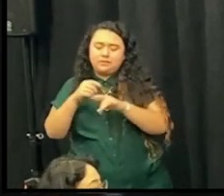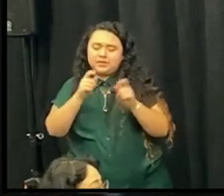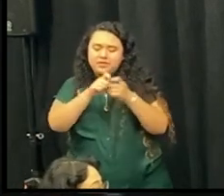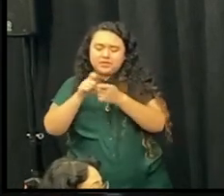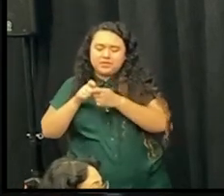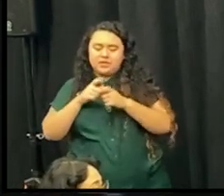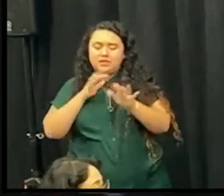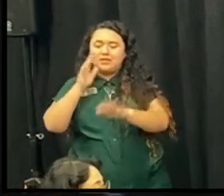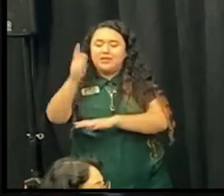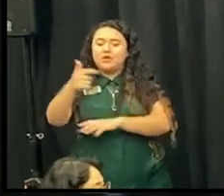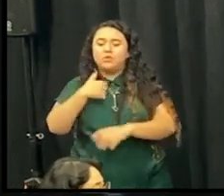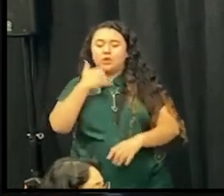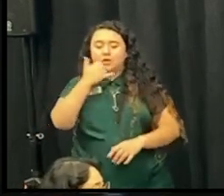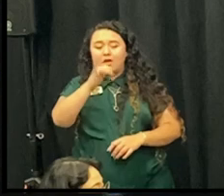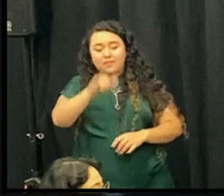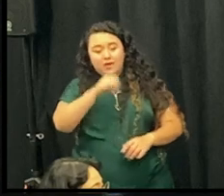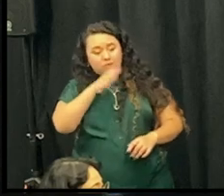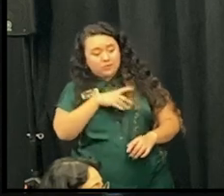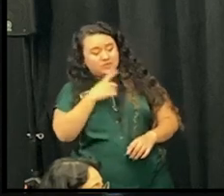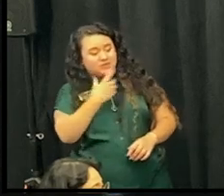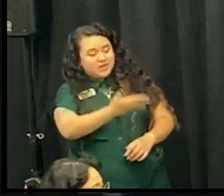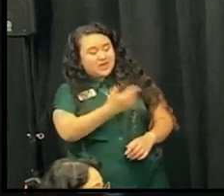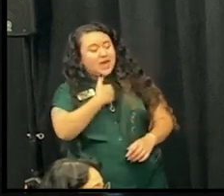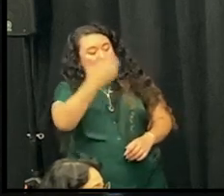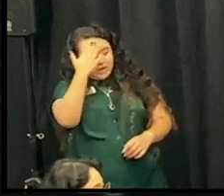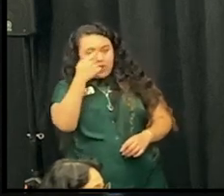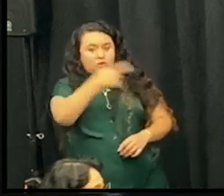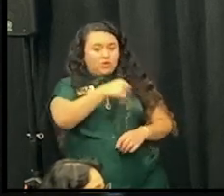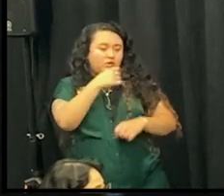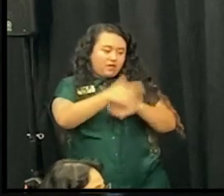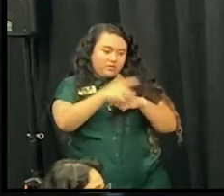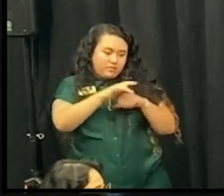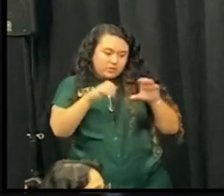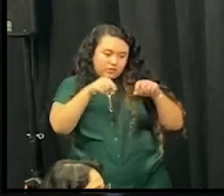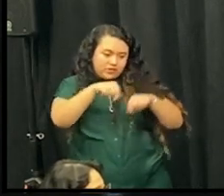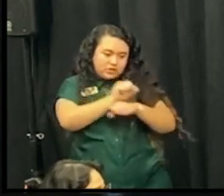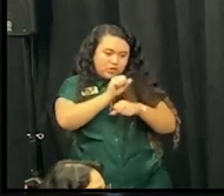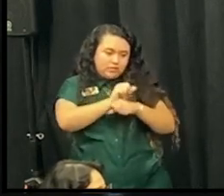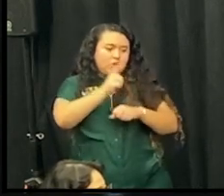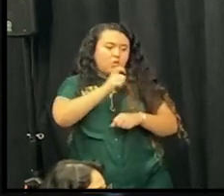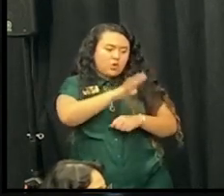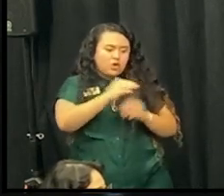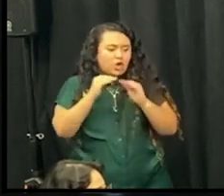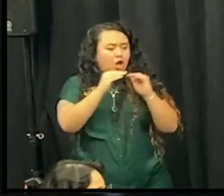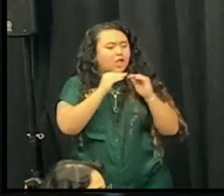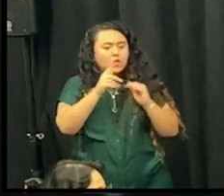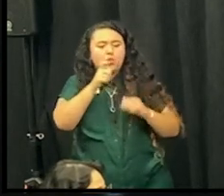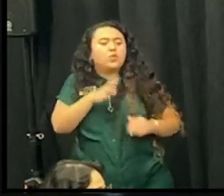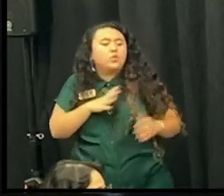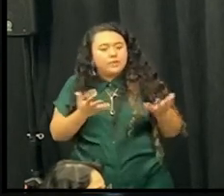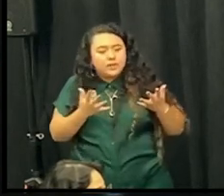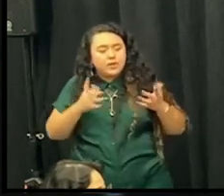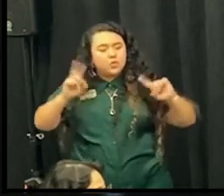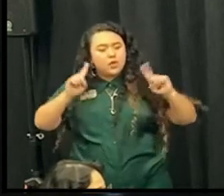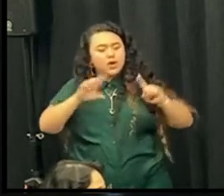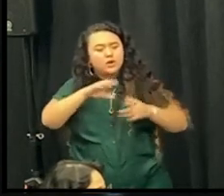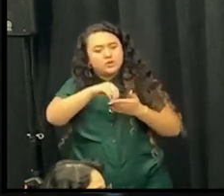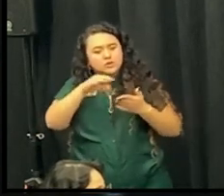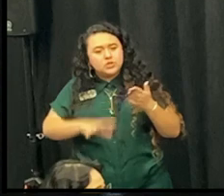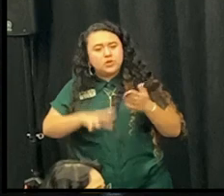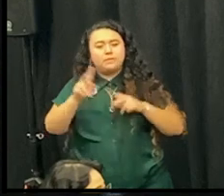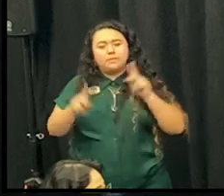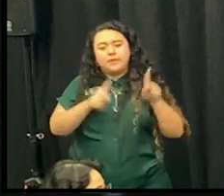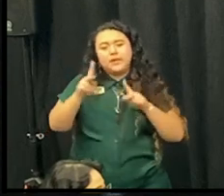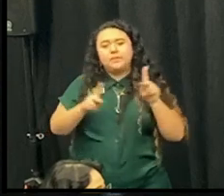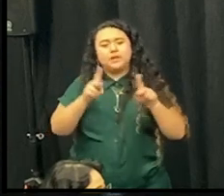we finally called that woman and said, I know you're not available to do this gig, but who are your colleagues? Who are the women? Who are your students? Who are your people